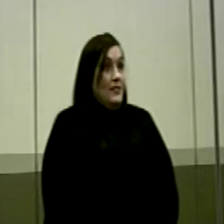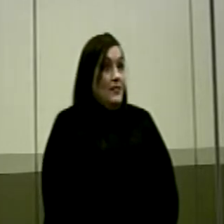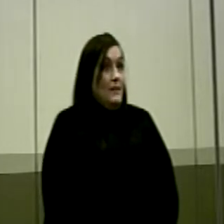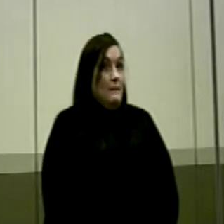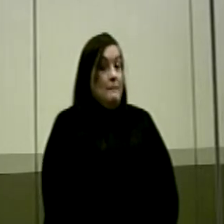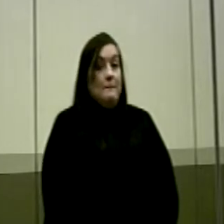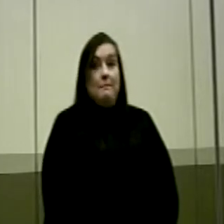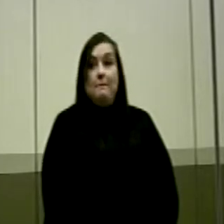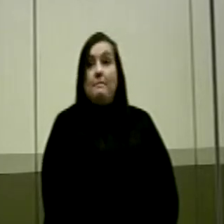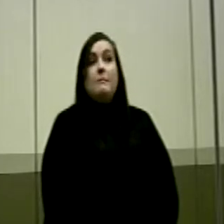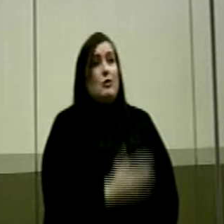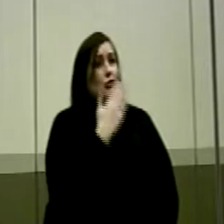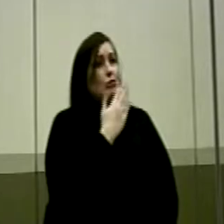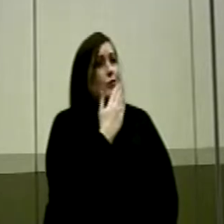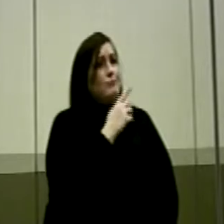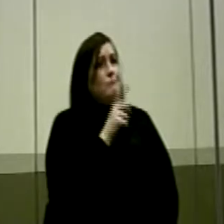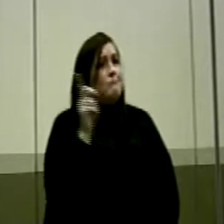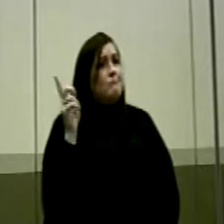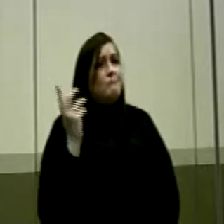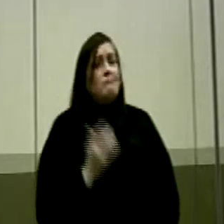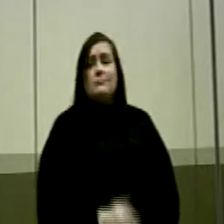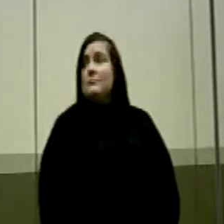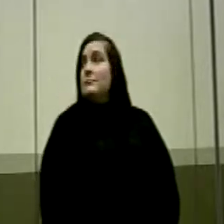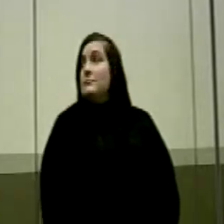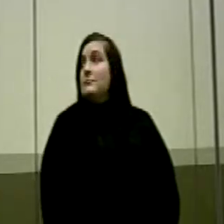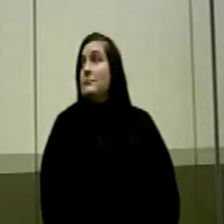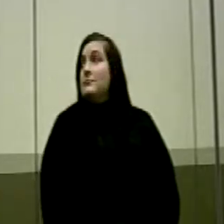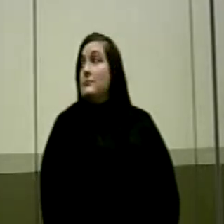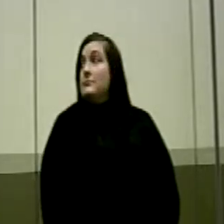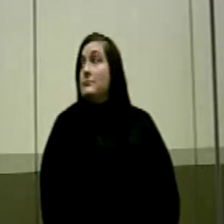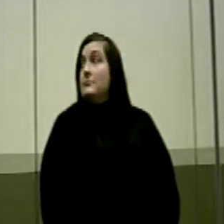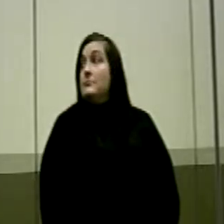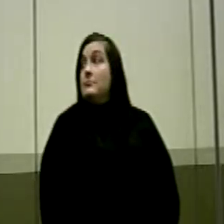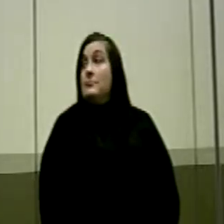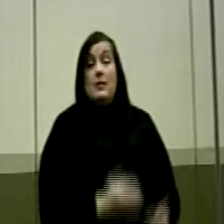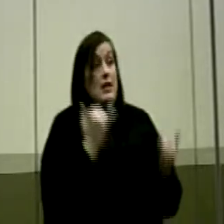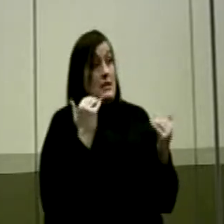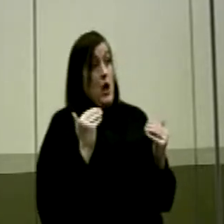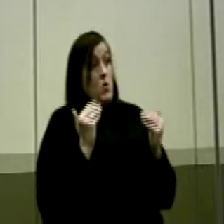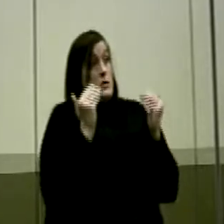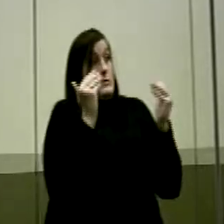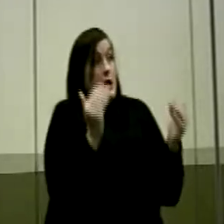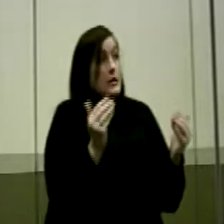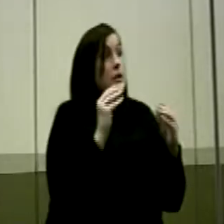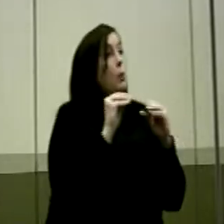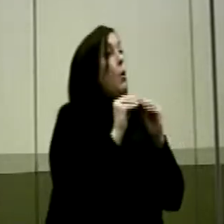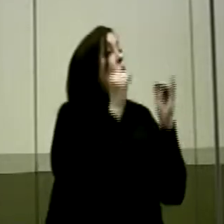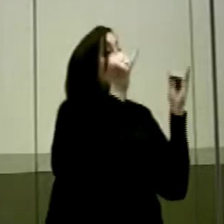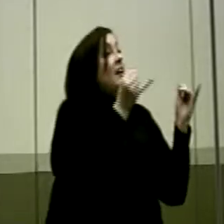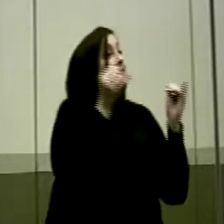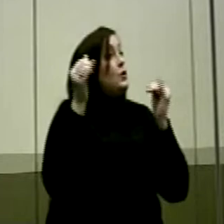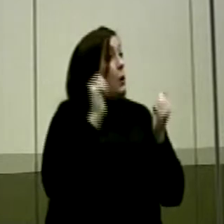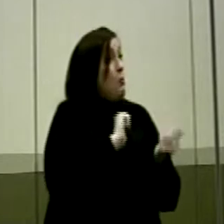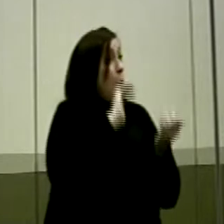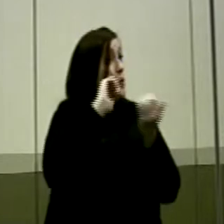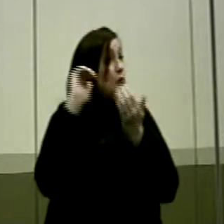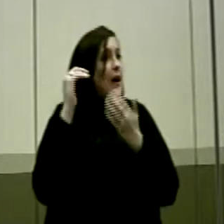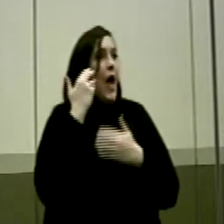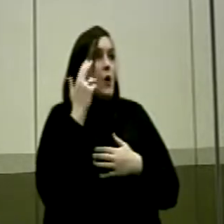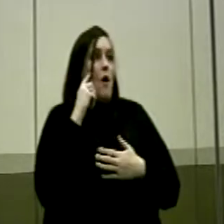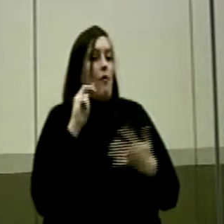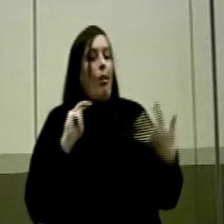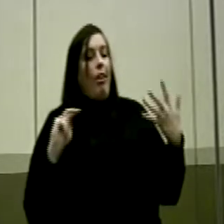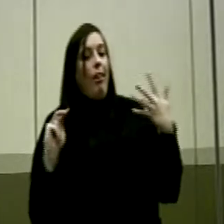suggestions? Those are good. Now we're going to move next into a little bit more individual approach. I don't know whether you looked ahead in the next couple slides.